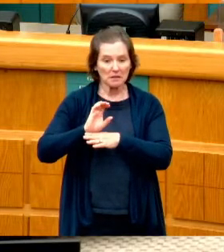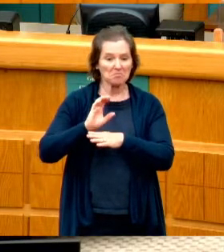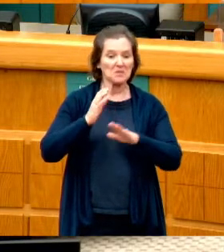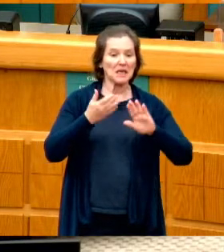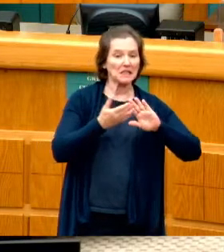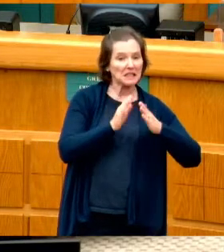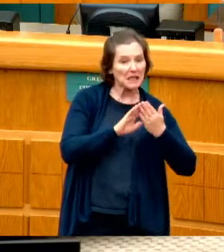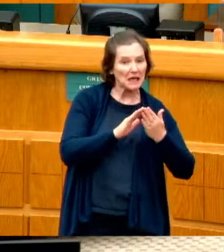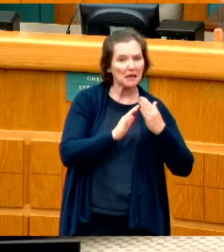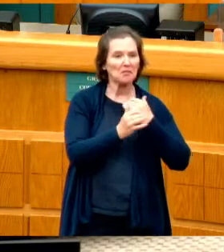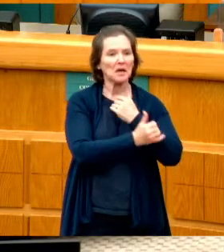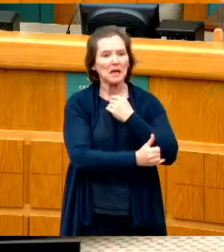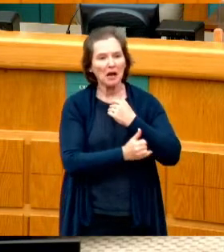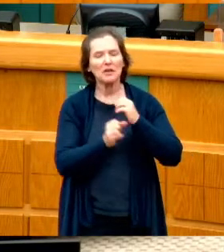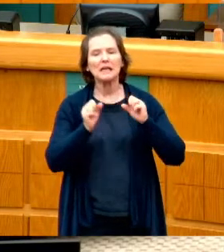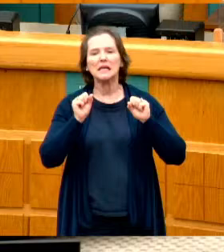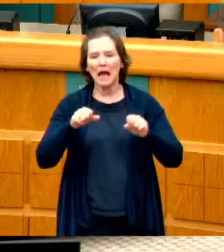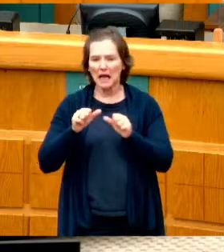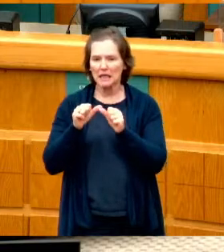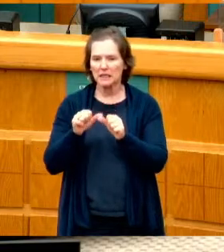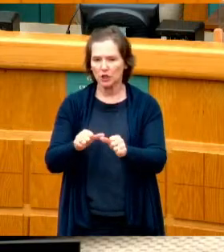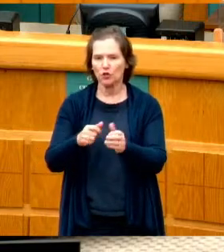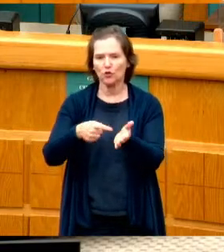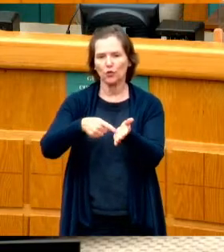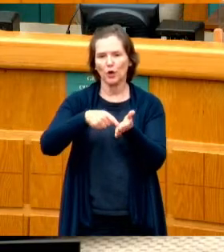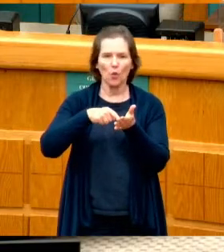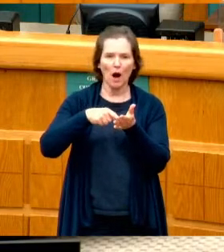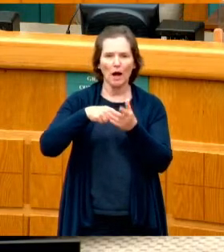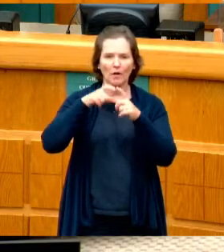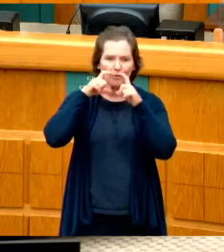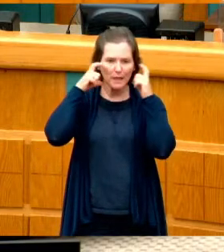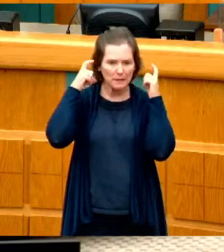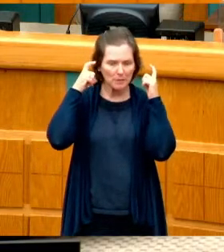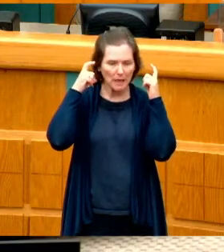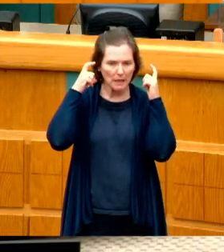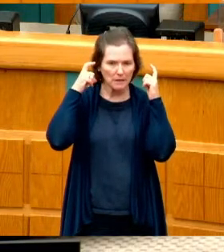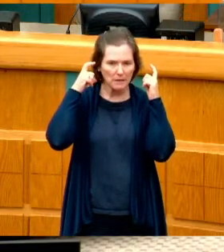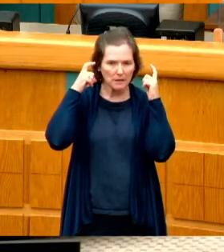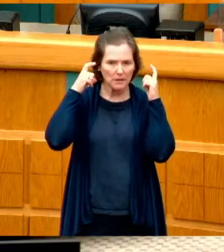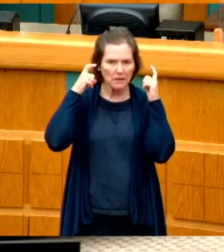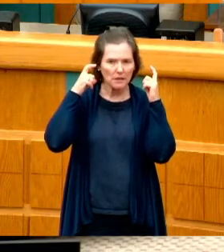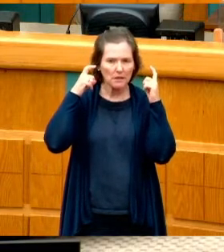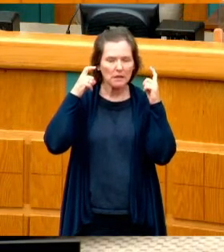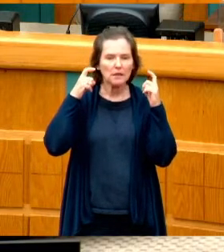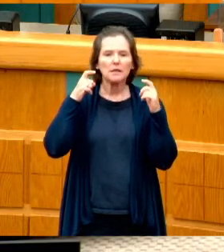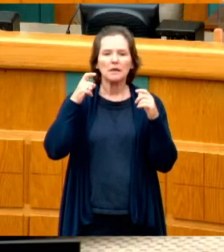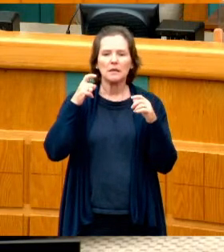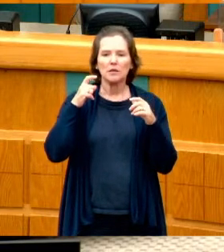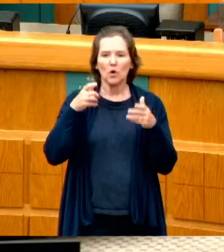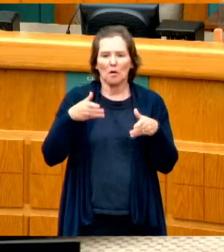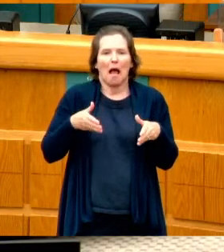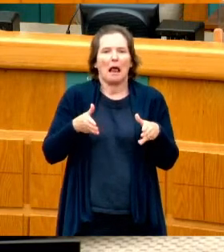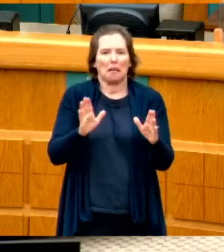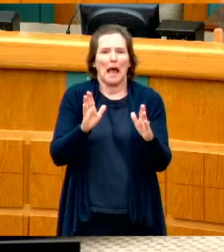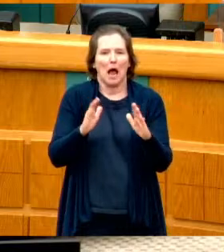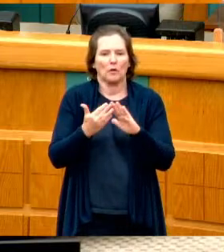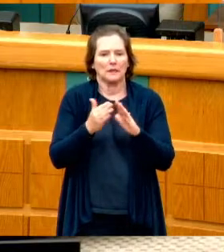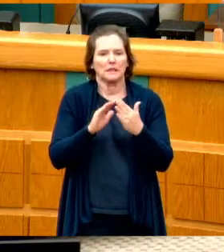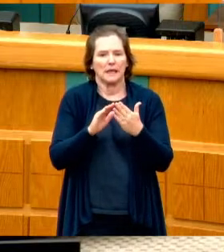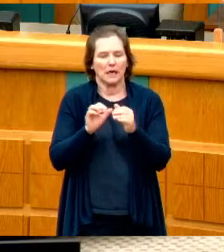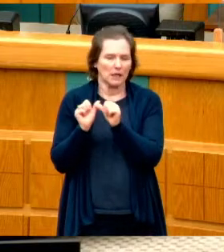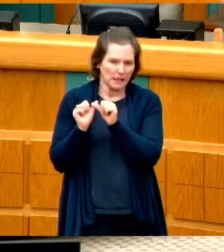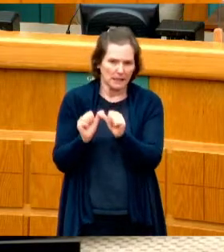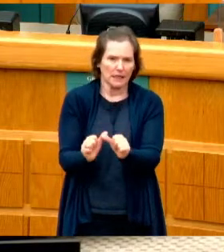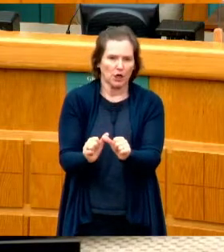protocols to continue the use of face masks, right? So his order did not preclude or didn't stop the city from